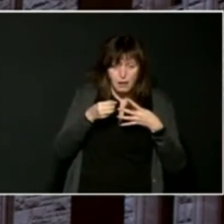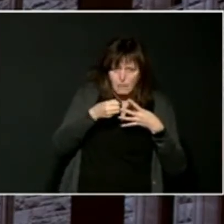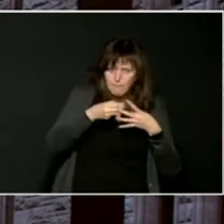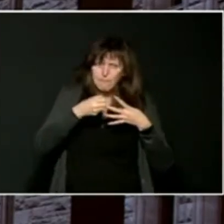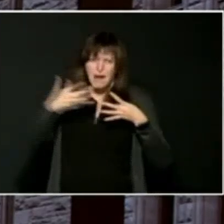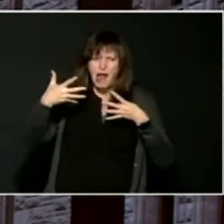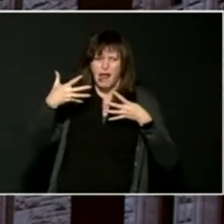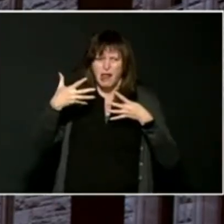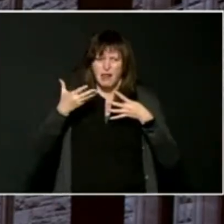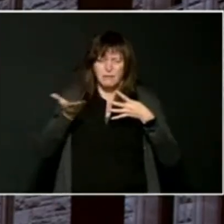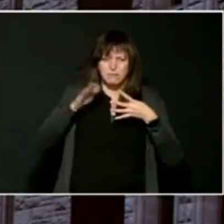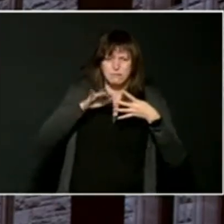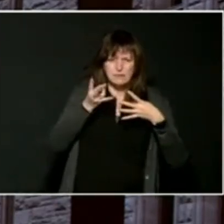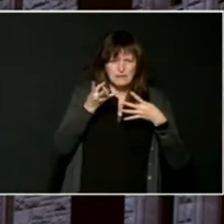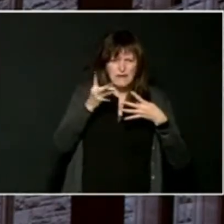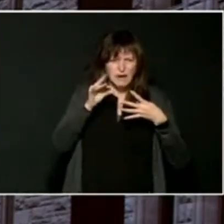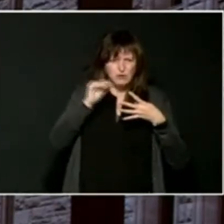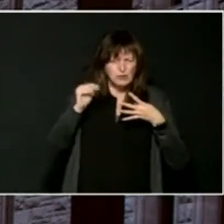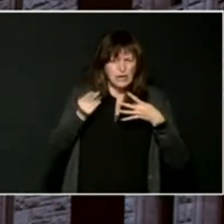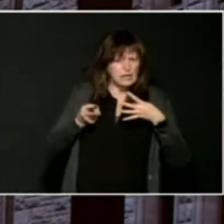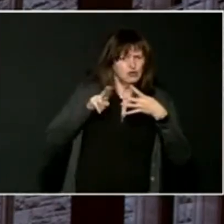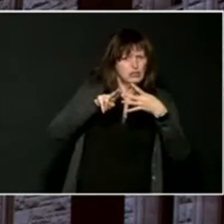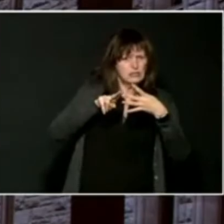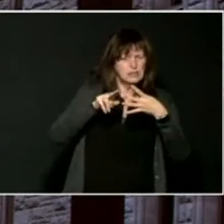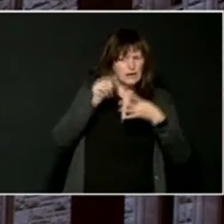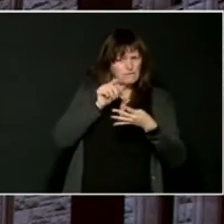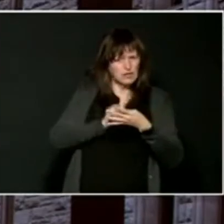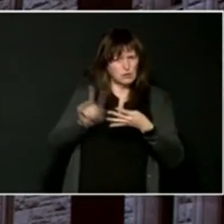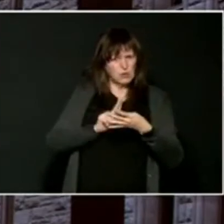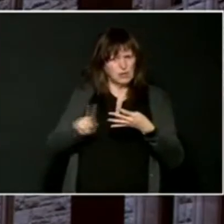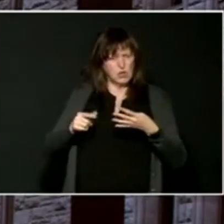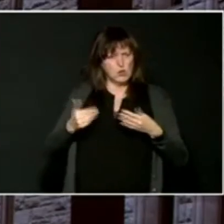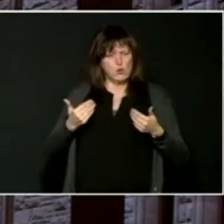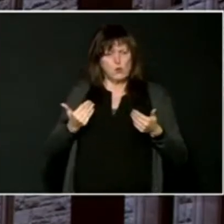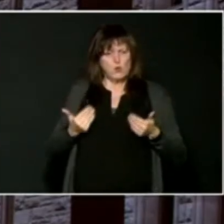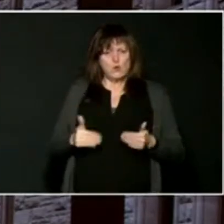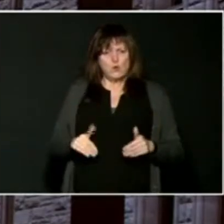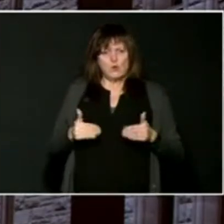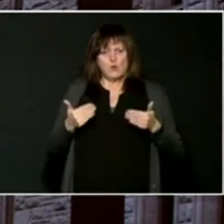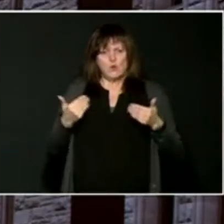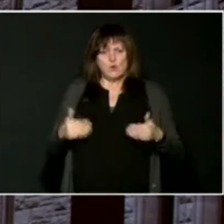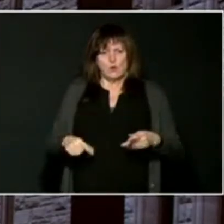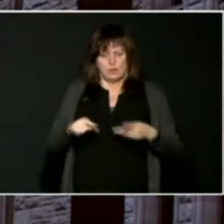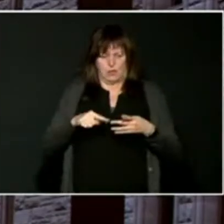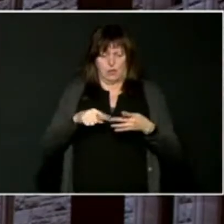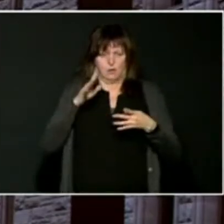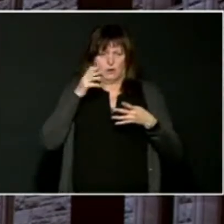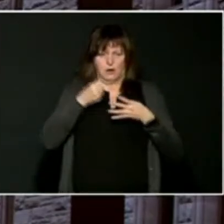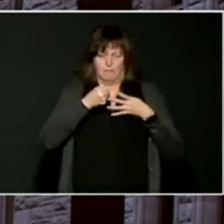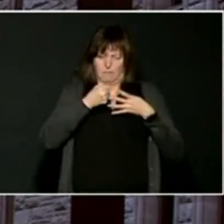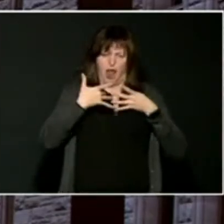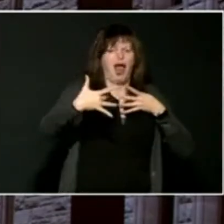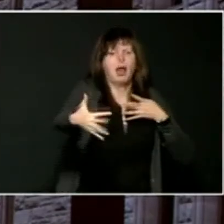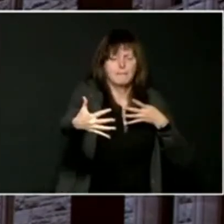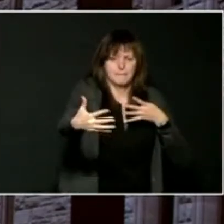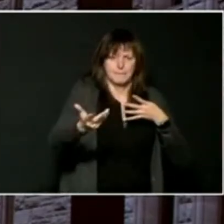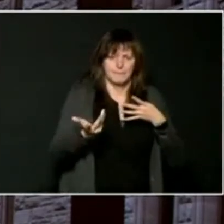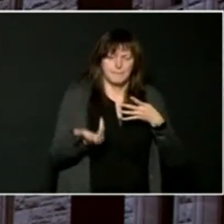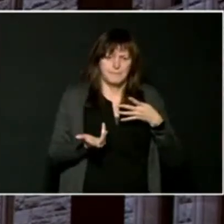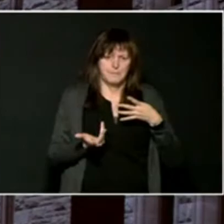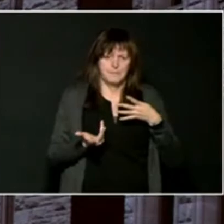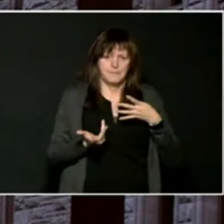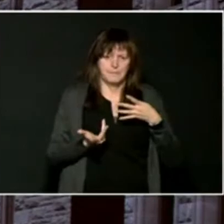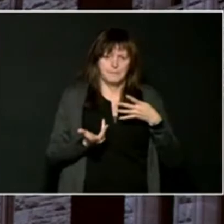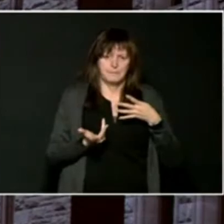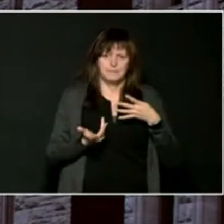78% increase week over week. And that shows you it's starting to exponentially increase as well, so we have to be